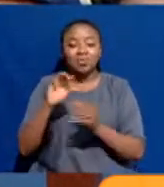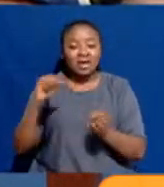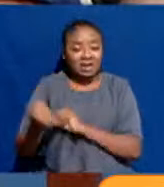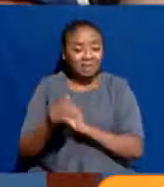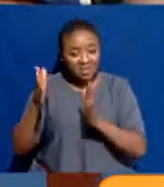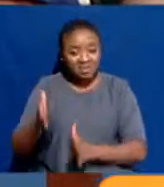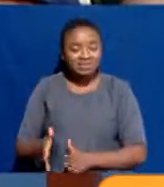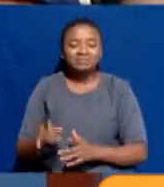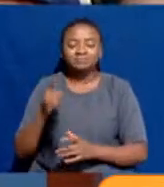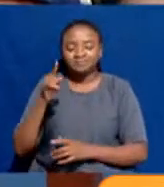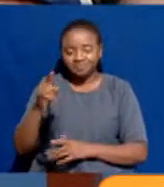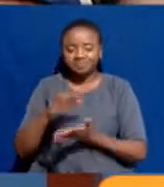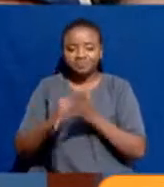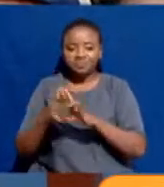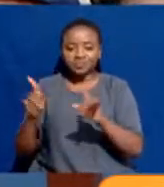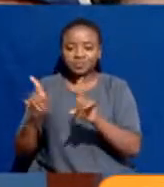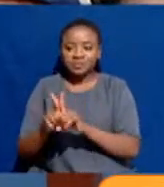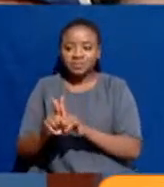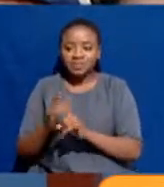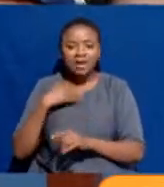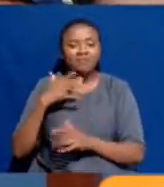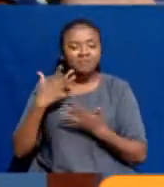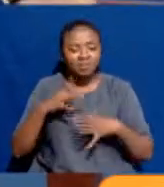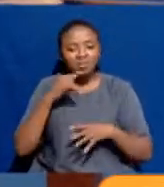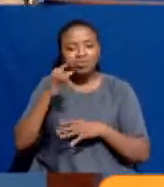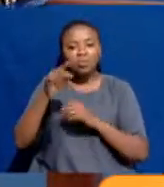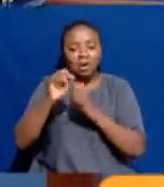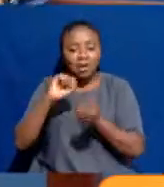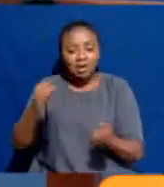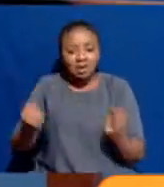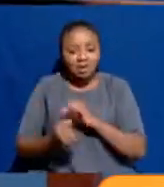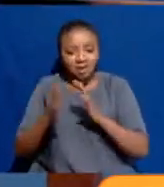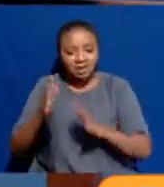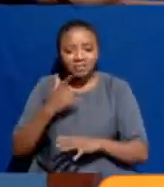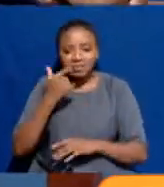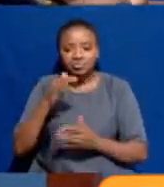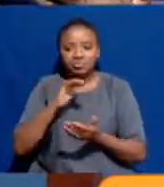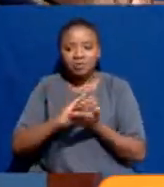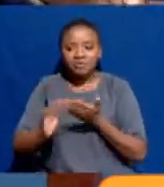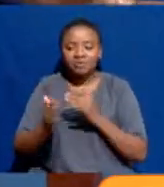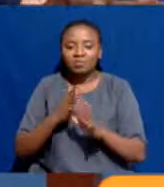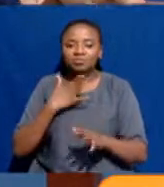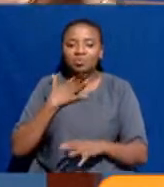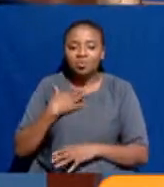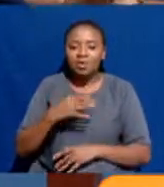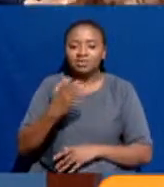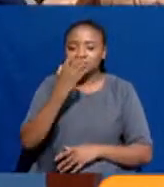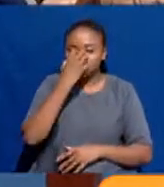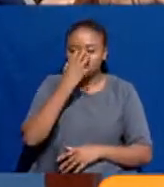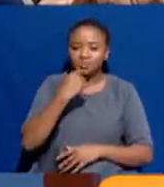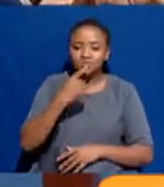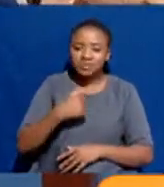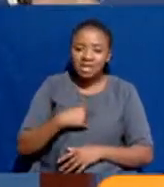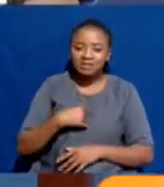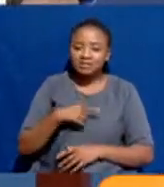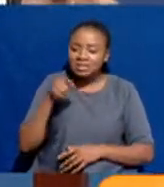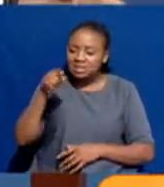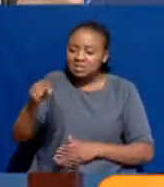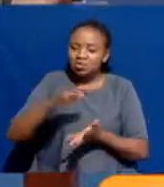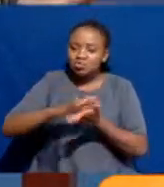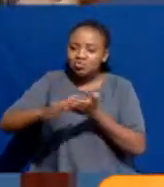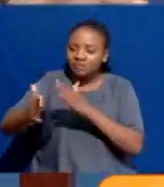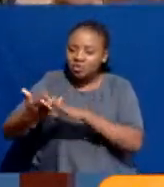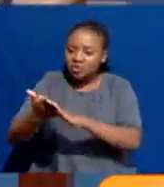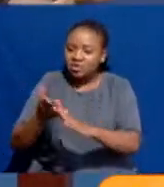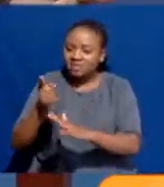who are charged with defilement who are forgiven. So we'd like the president to tell us what was the criteria of this pardoning, of